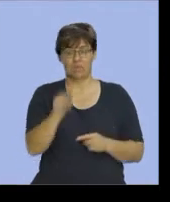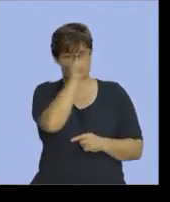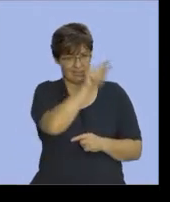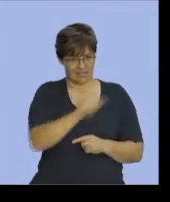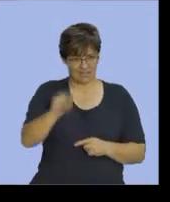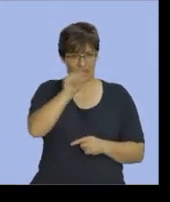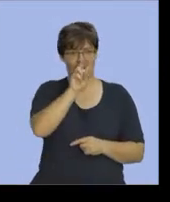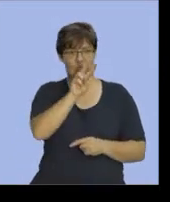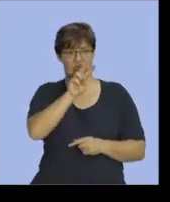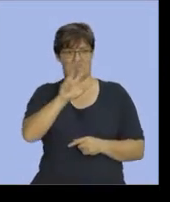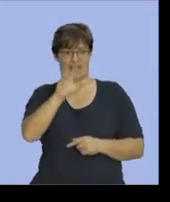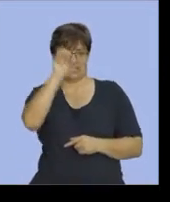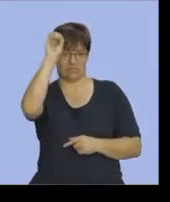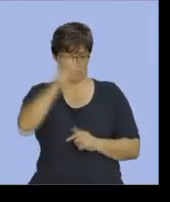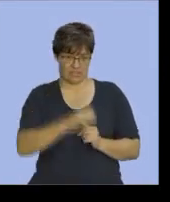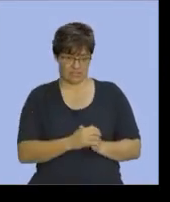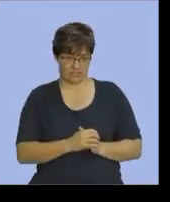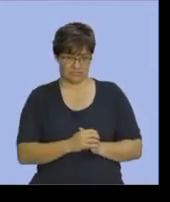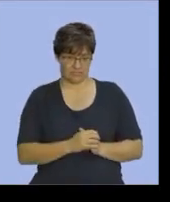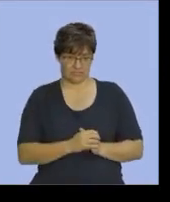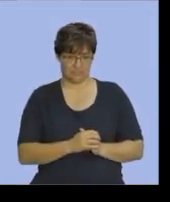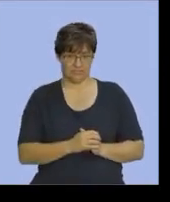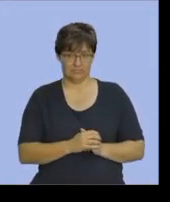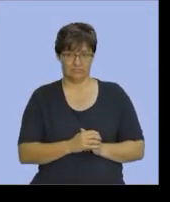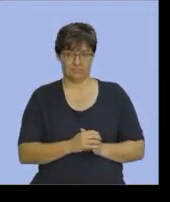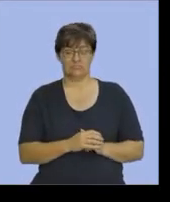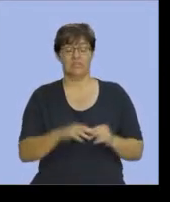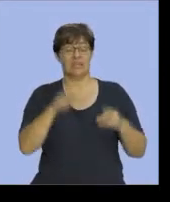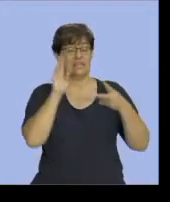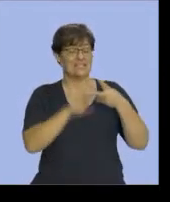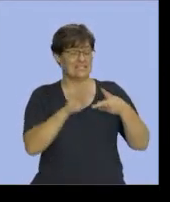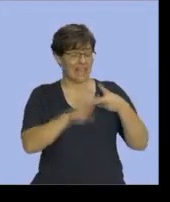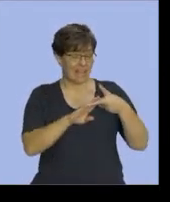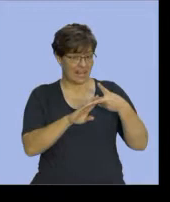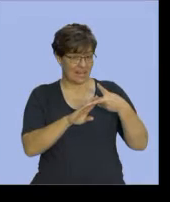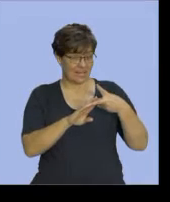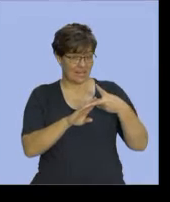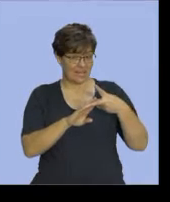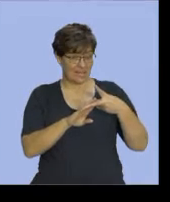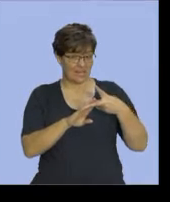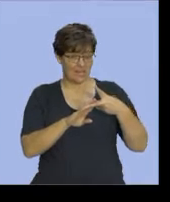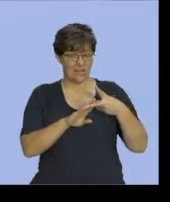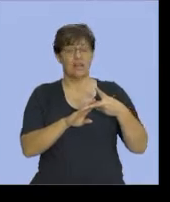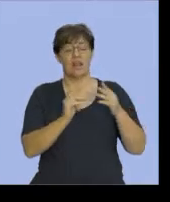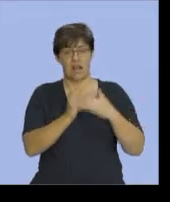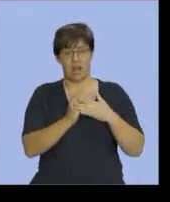then be the 28 degrees there. The second angle will be